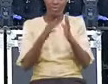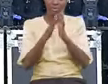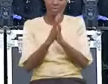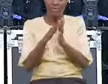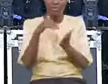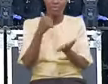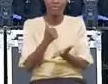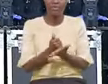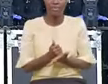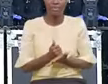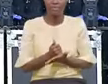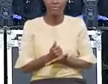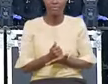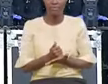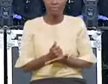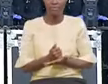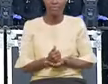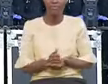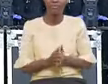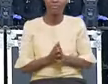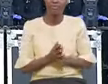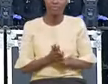Le Yesu fo nko me mi do gbera le.